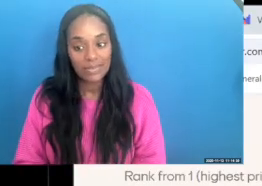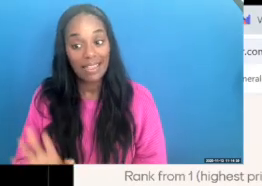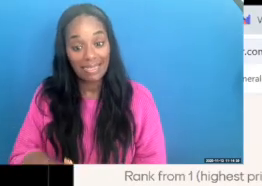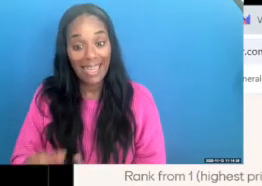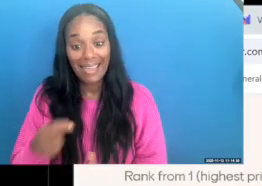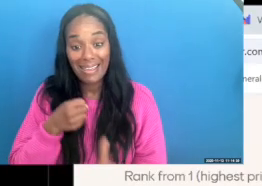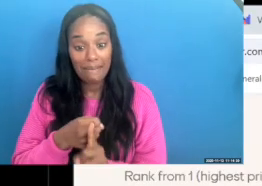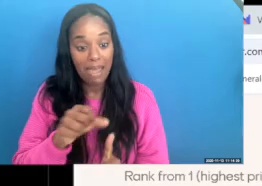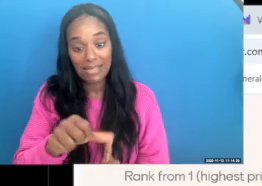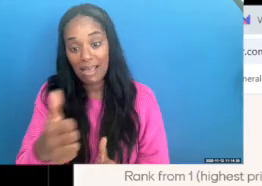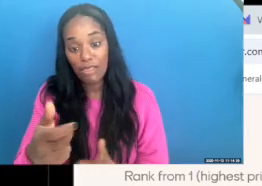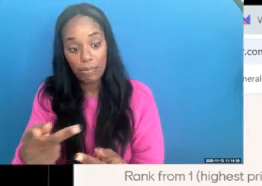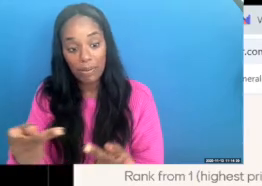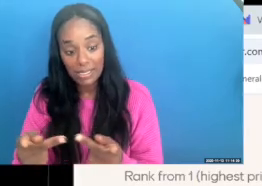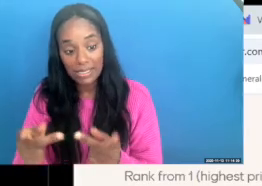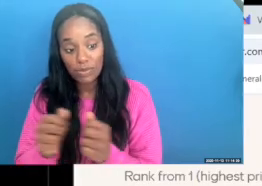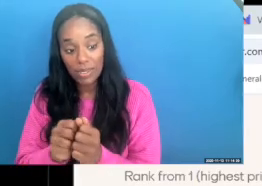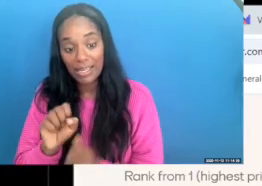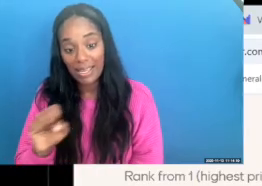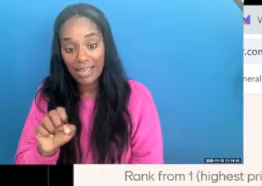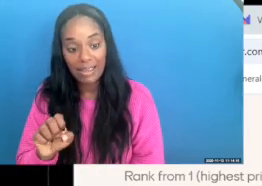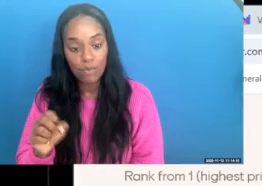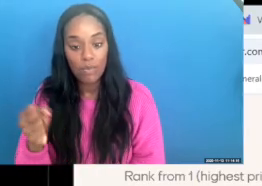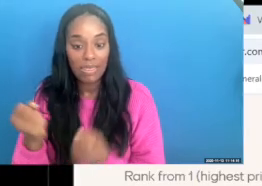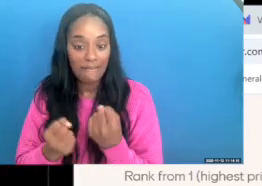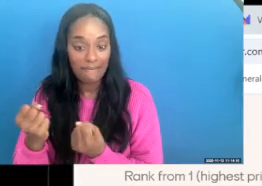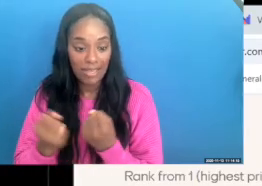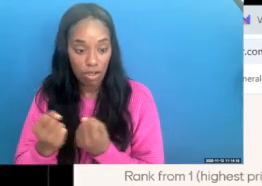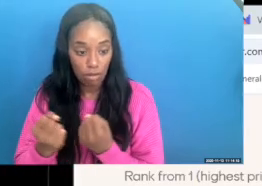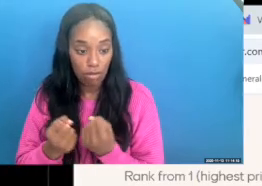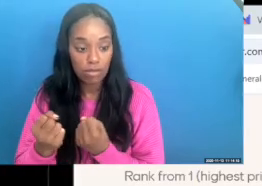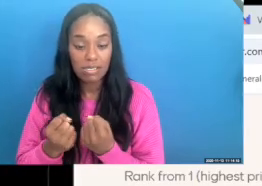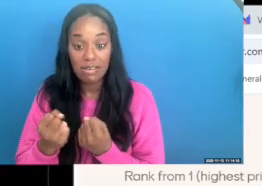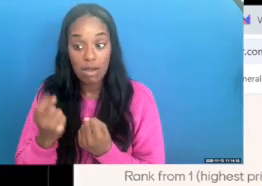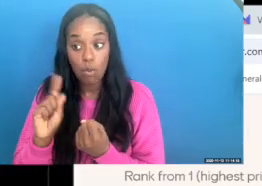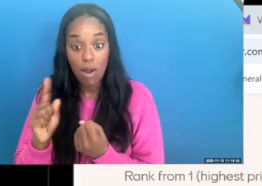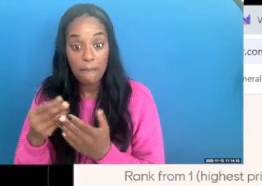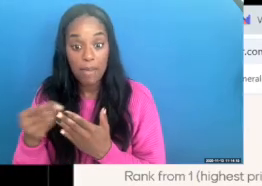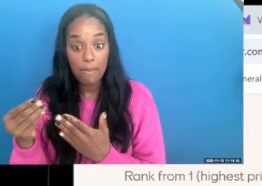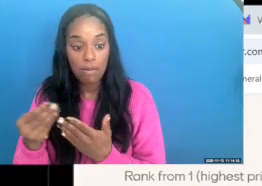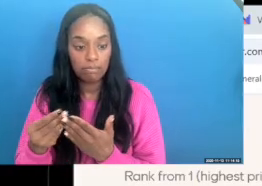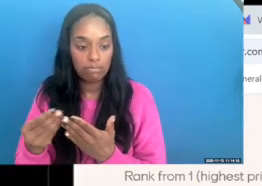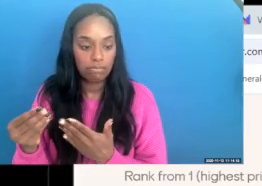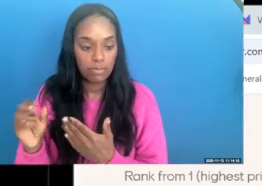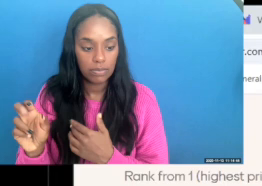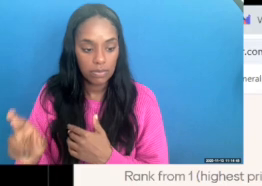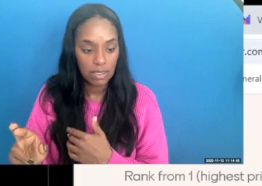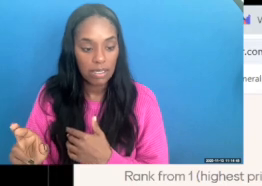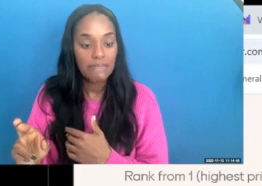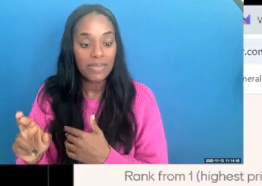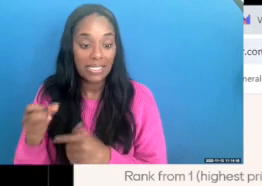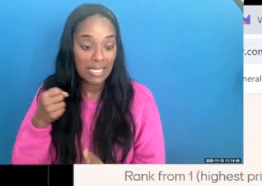at least a slowing down in progress and in momentum. And that has trickle-down consequences for the used vehicle market, which is where most people buy their